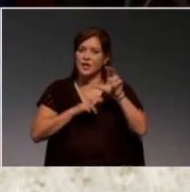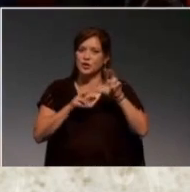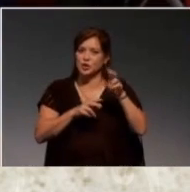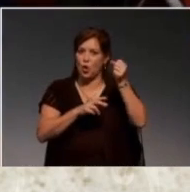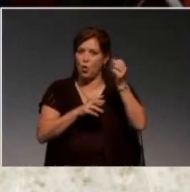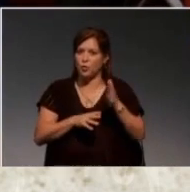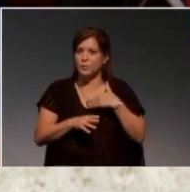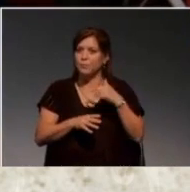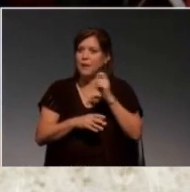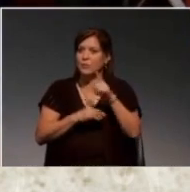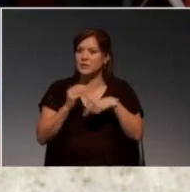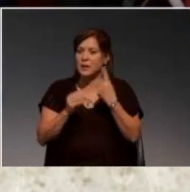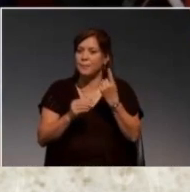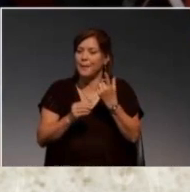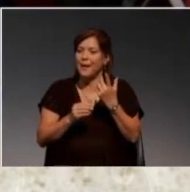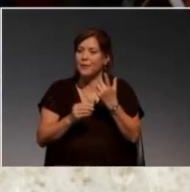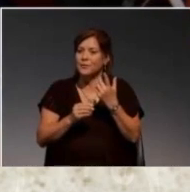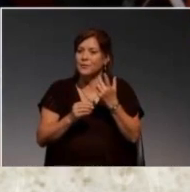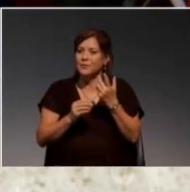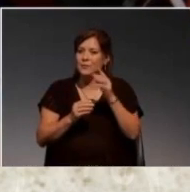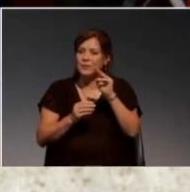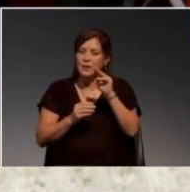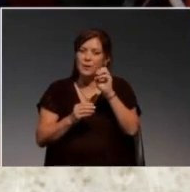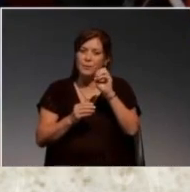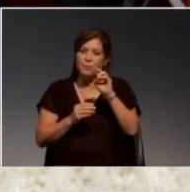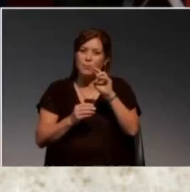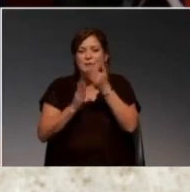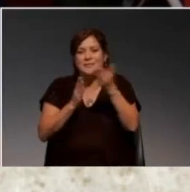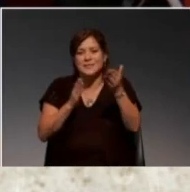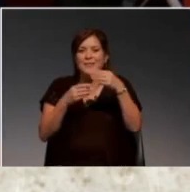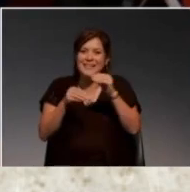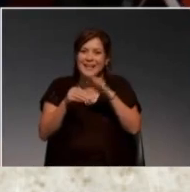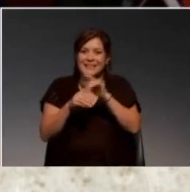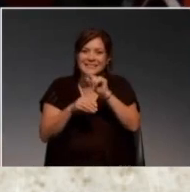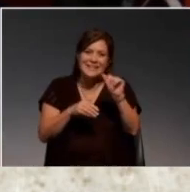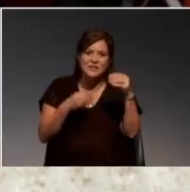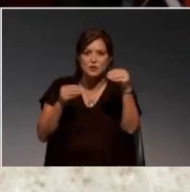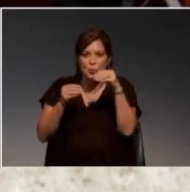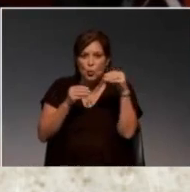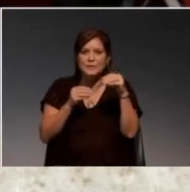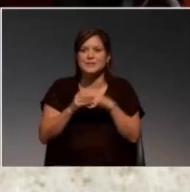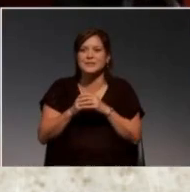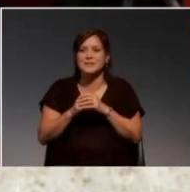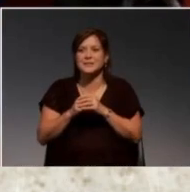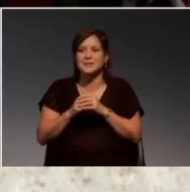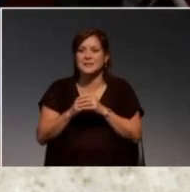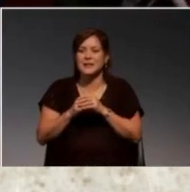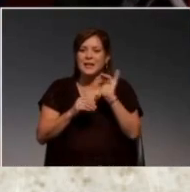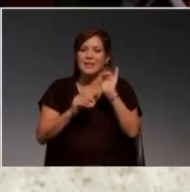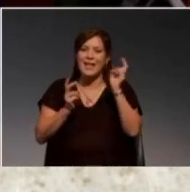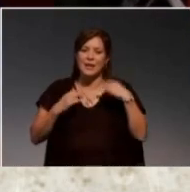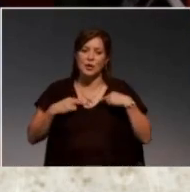plan. Joke or not, however, Ford wasn't happy when Tesla trademarked the Model E. Having also a claim on the